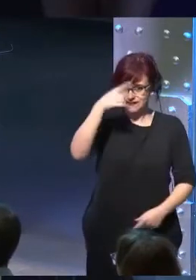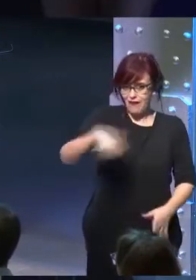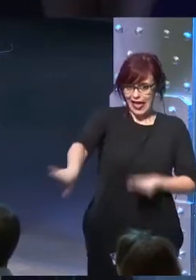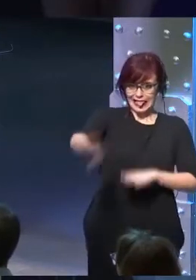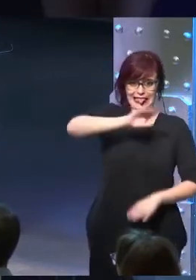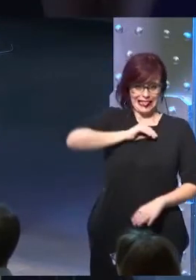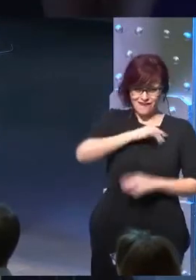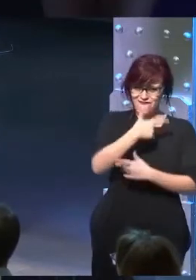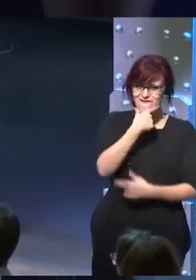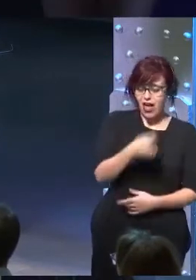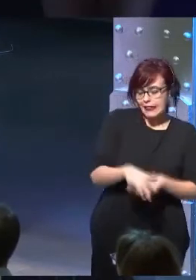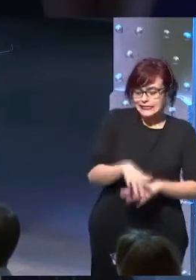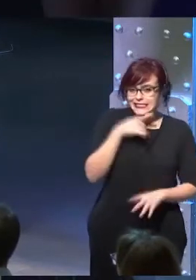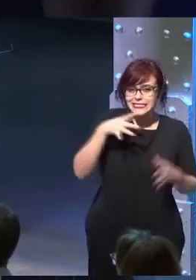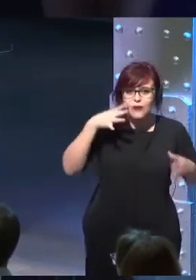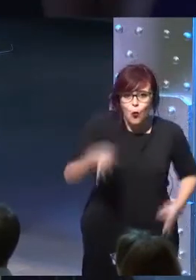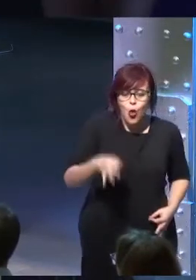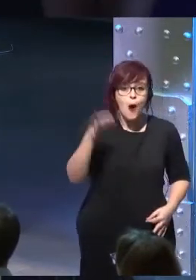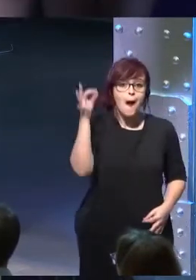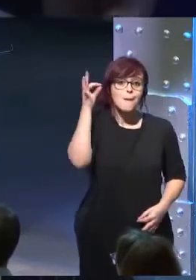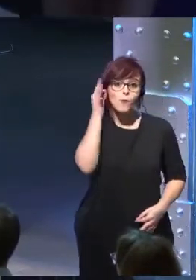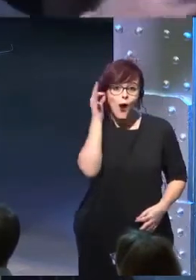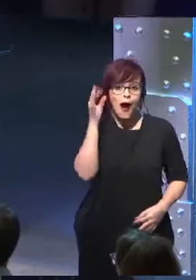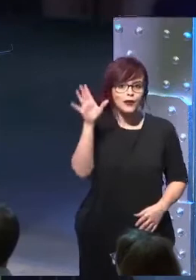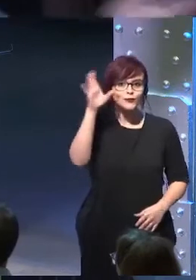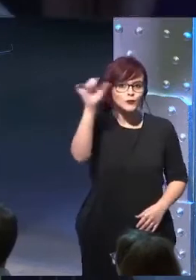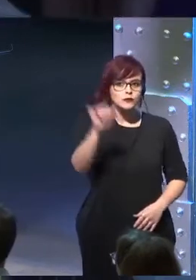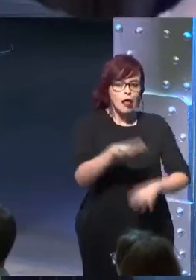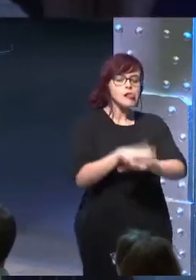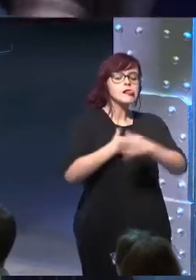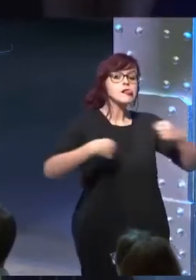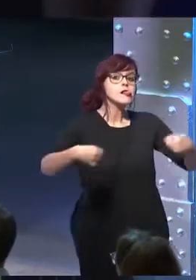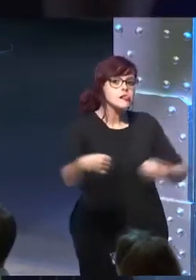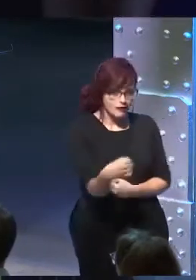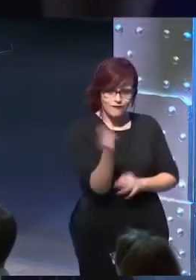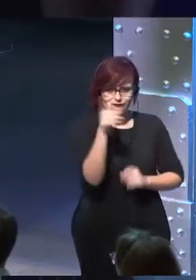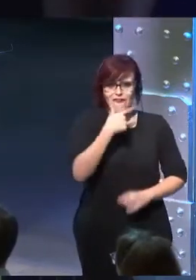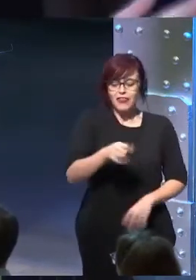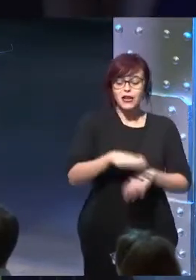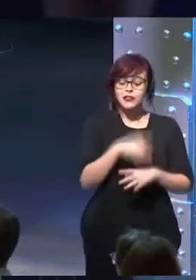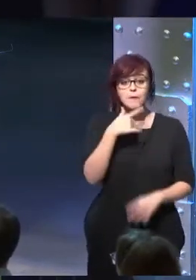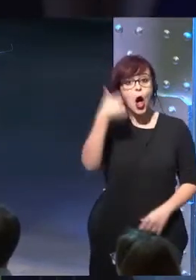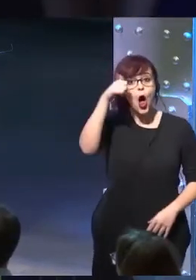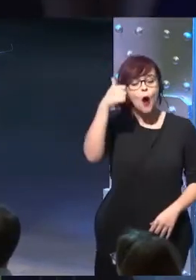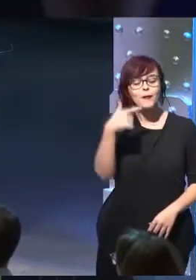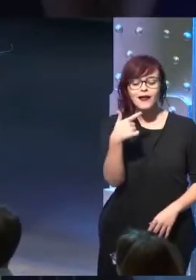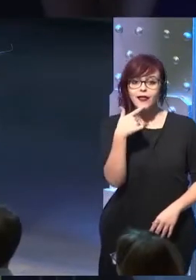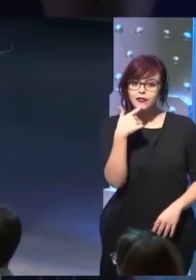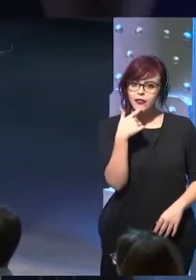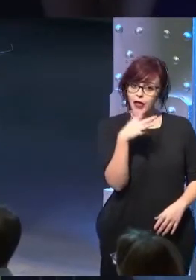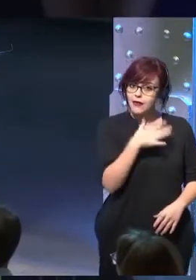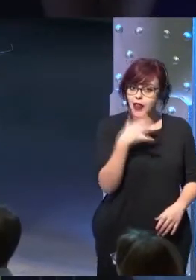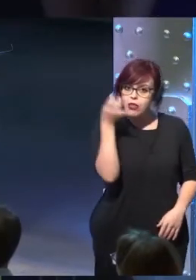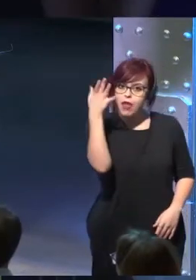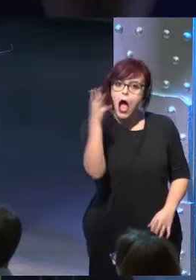that boardroom table. The man says, "Right, okay, man, you'd like to suggest that? Very good idea."